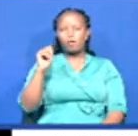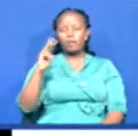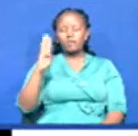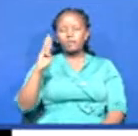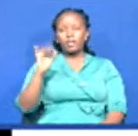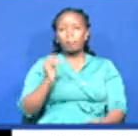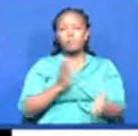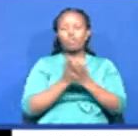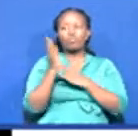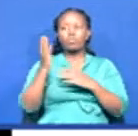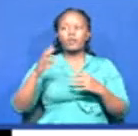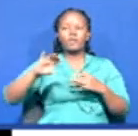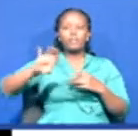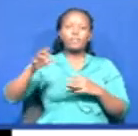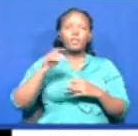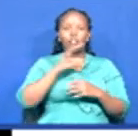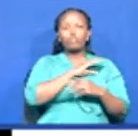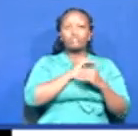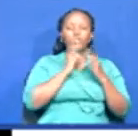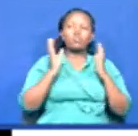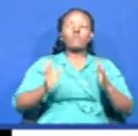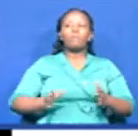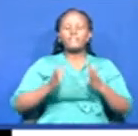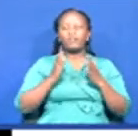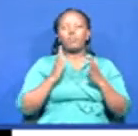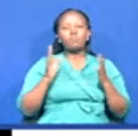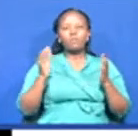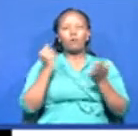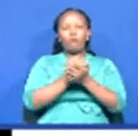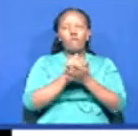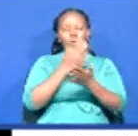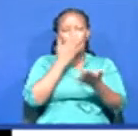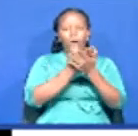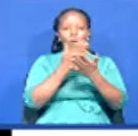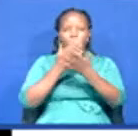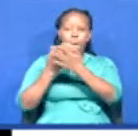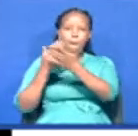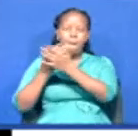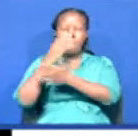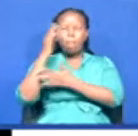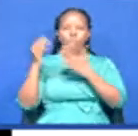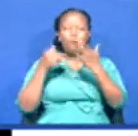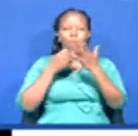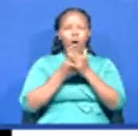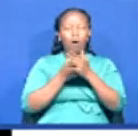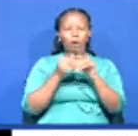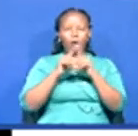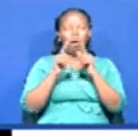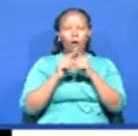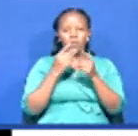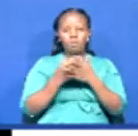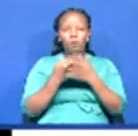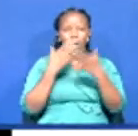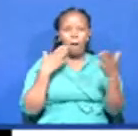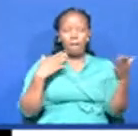Office, and Eric Timea. Thank you all so, so much. And before I go to the other